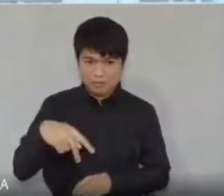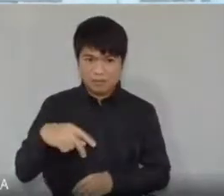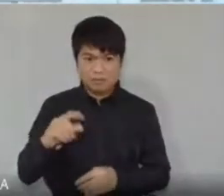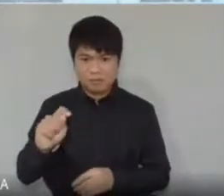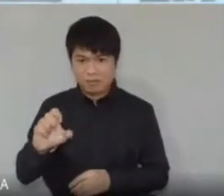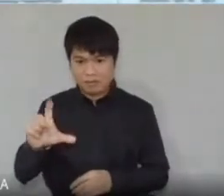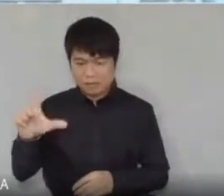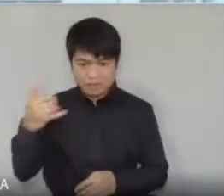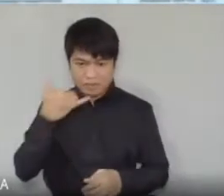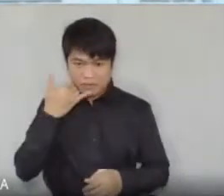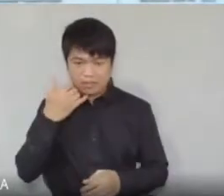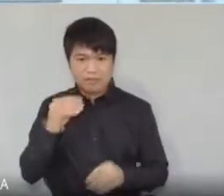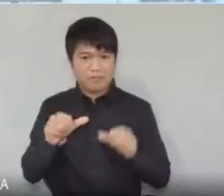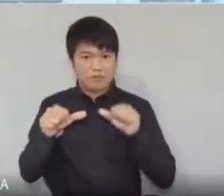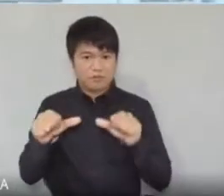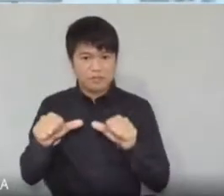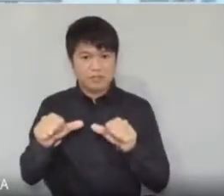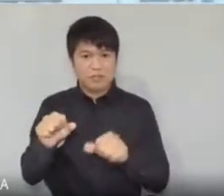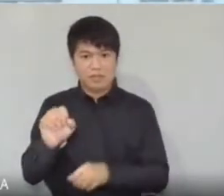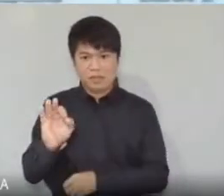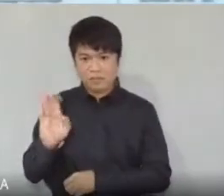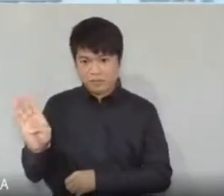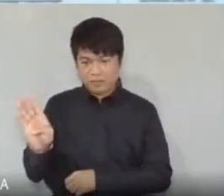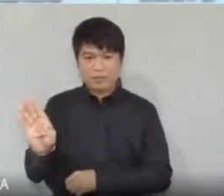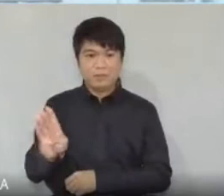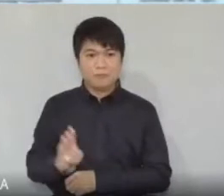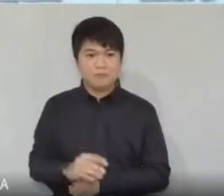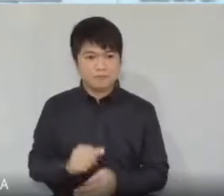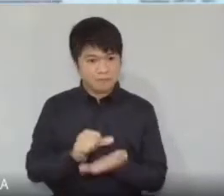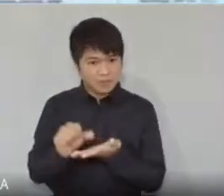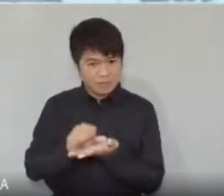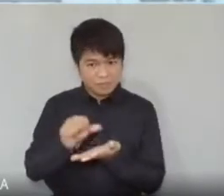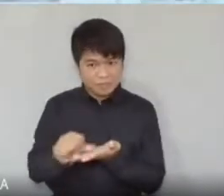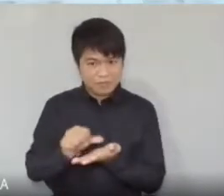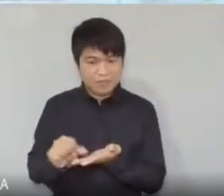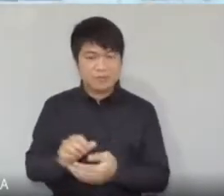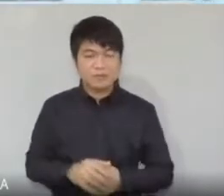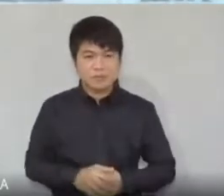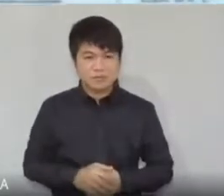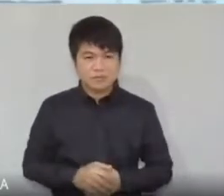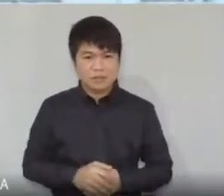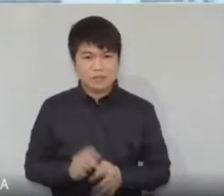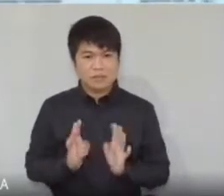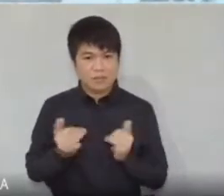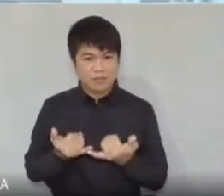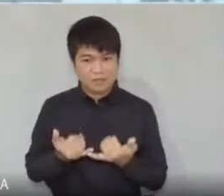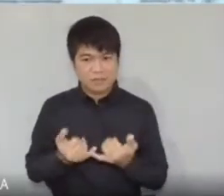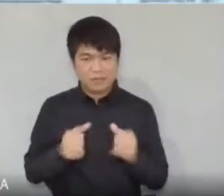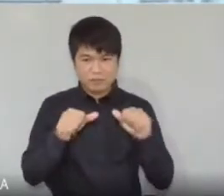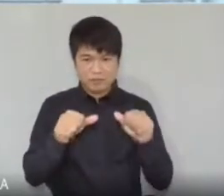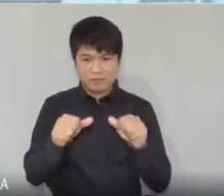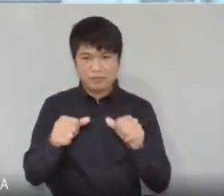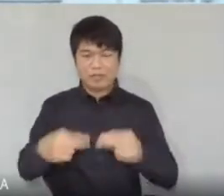All the constituents will just call or text, then at the health center or our